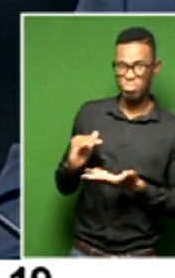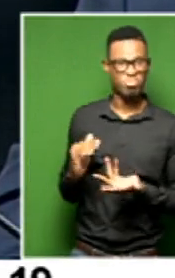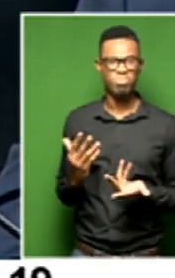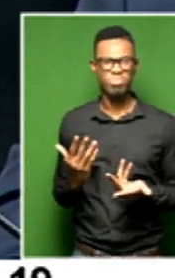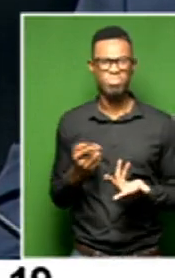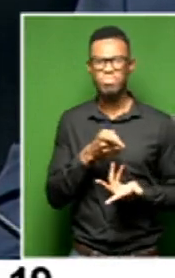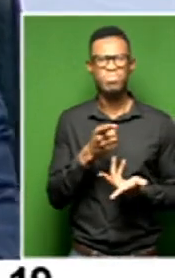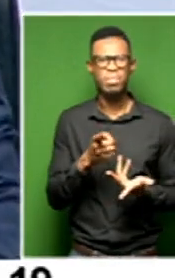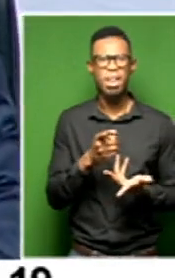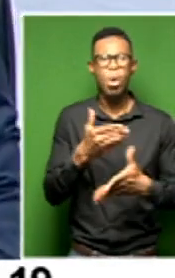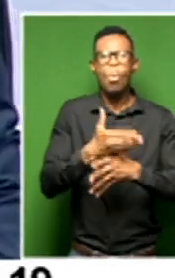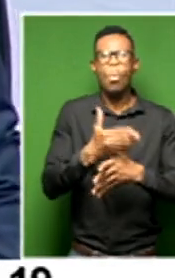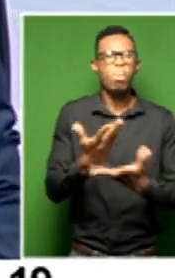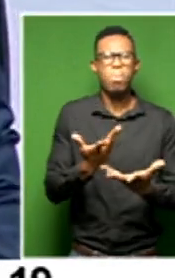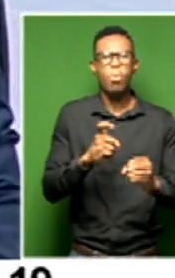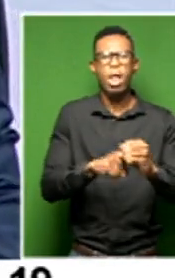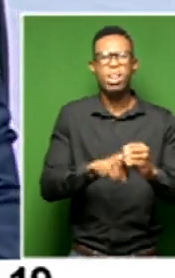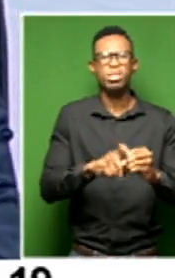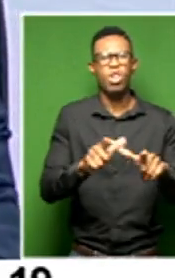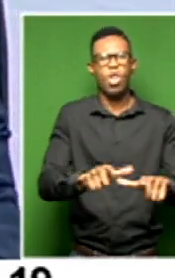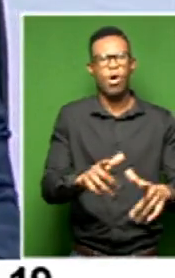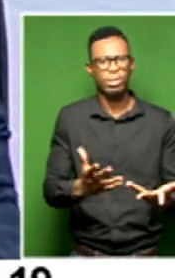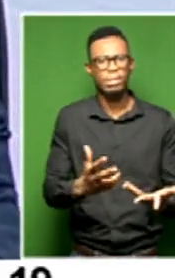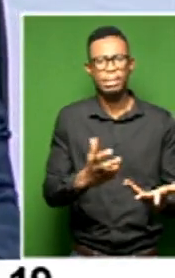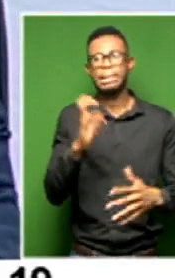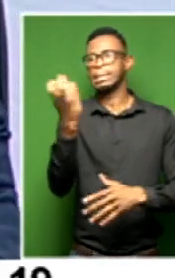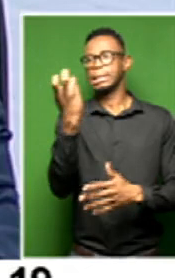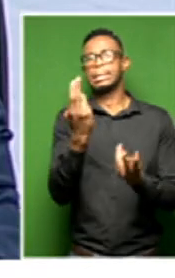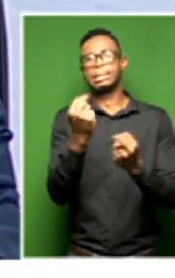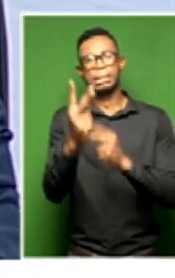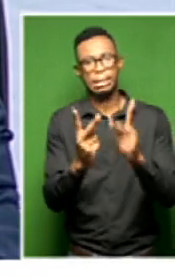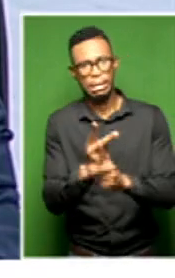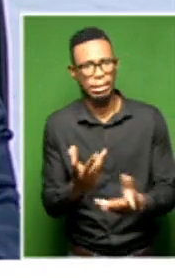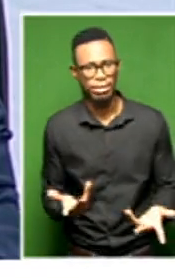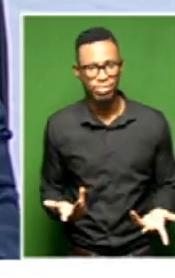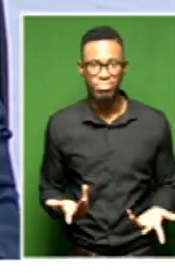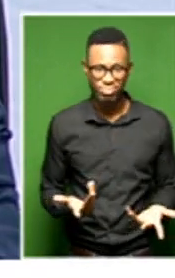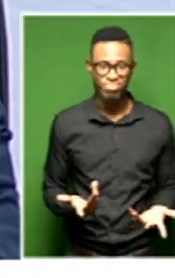disappointingly to start looking. We have had a